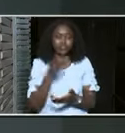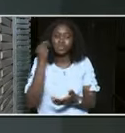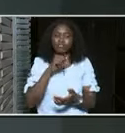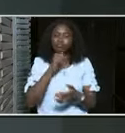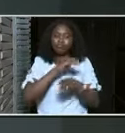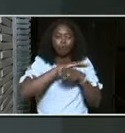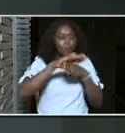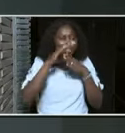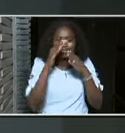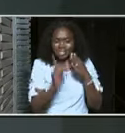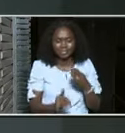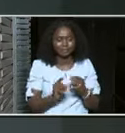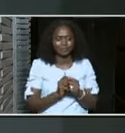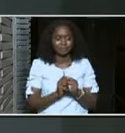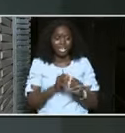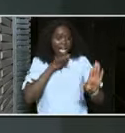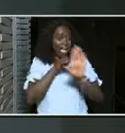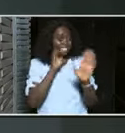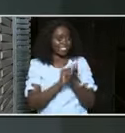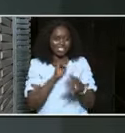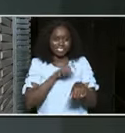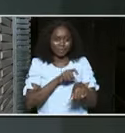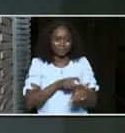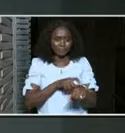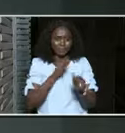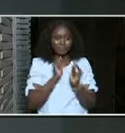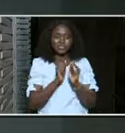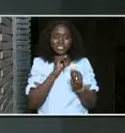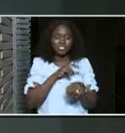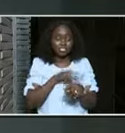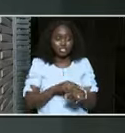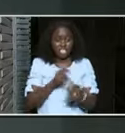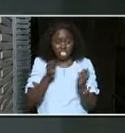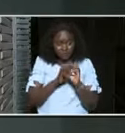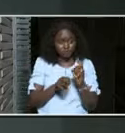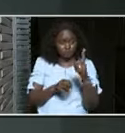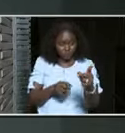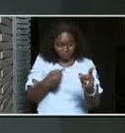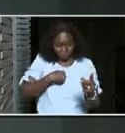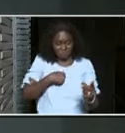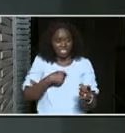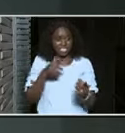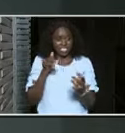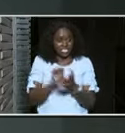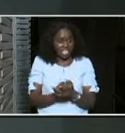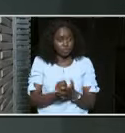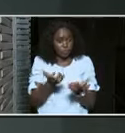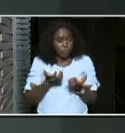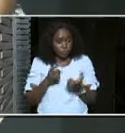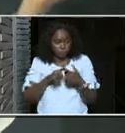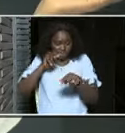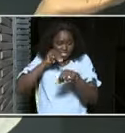completed at that particular time, which is natural. Even you and me who would want to send your child